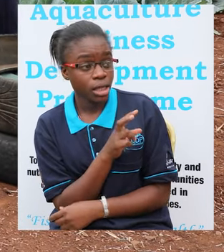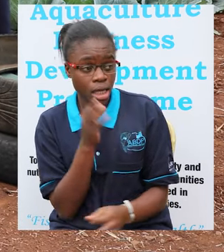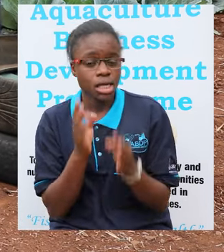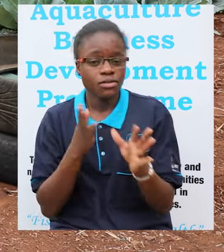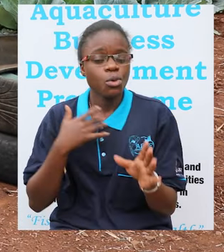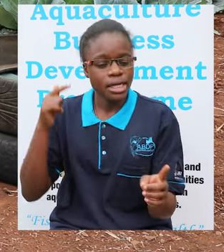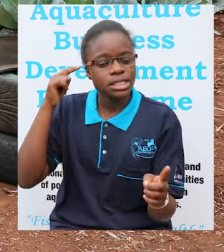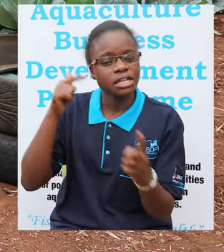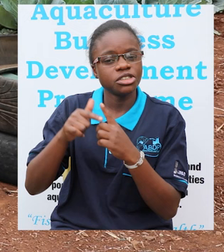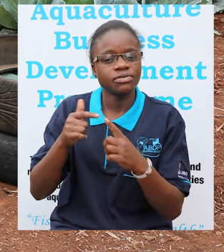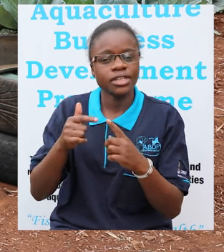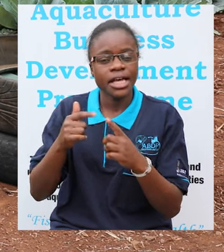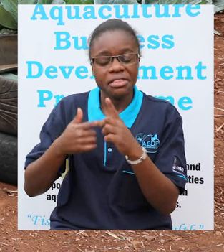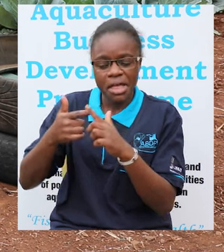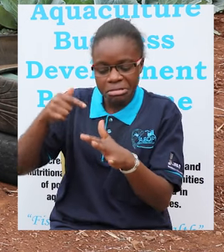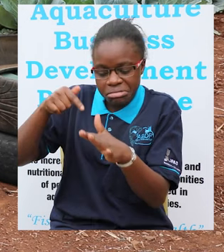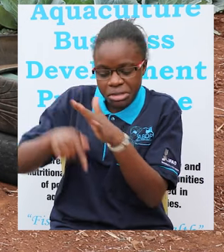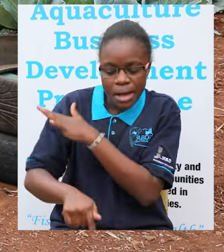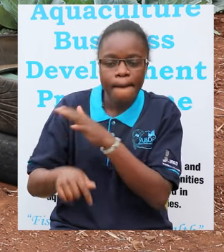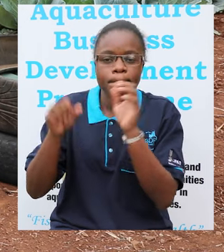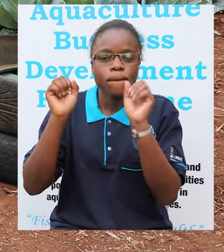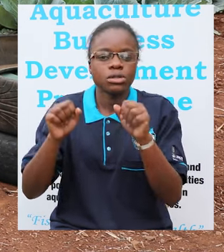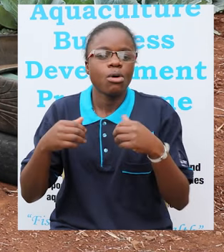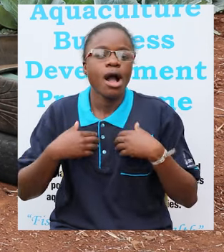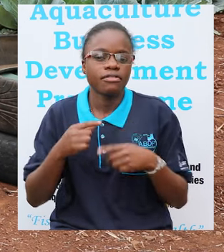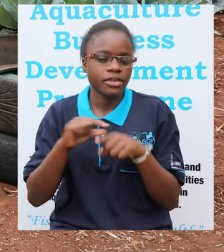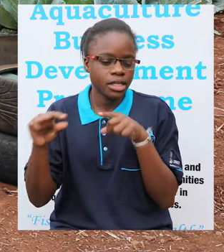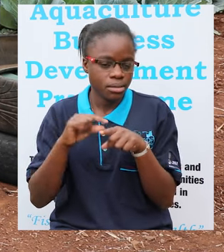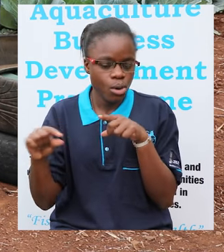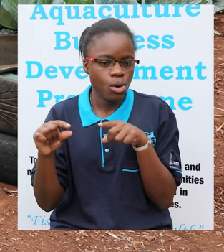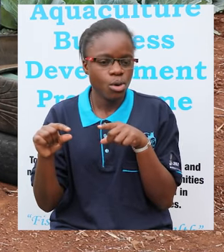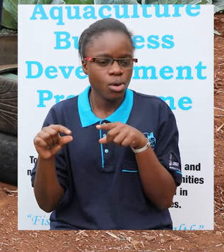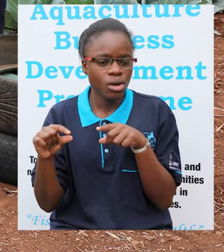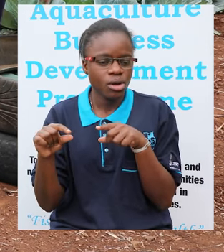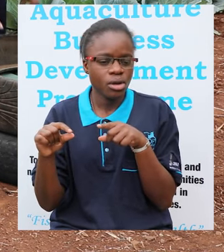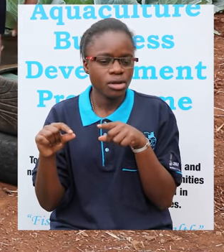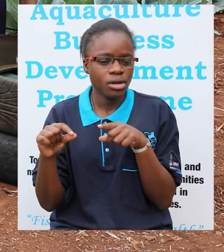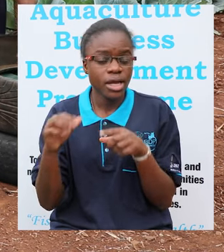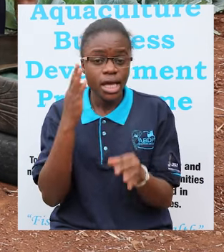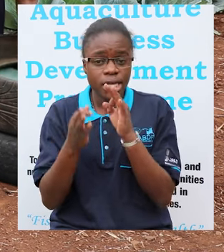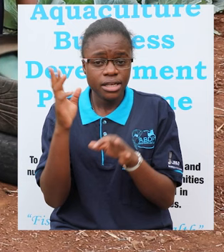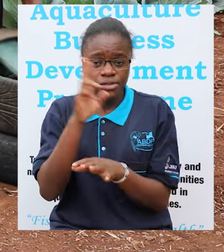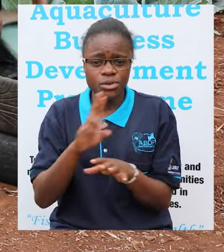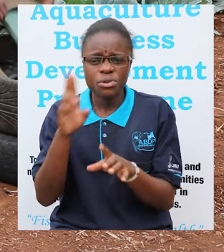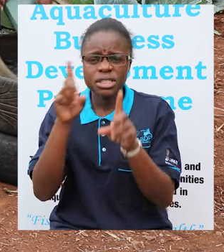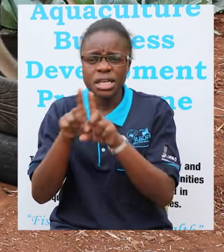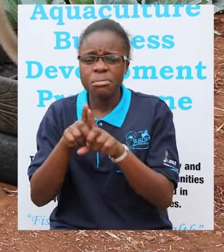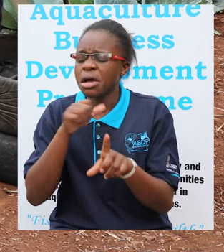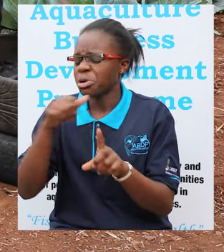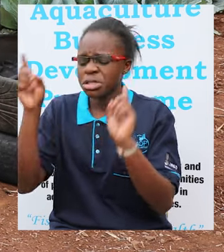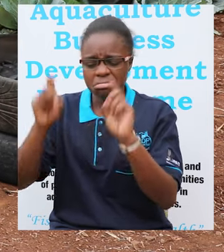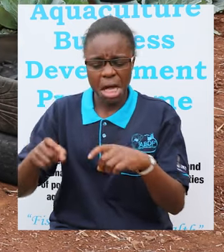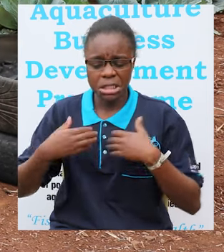achieve the depth for the deep-rooted vegetables. And if you're doing that, you now not need